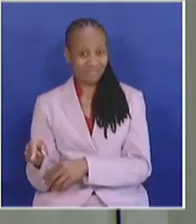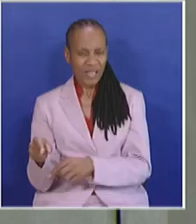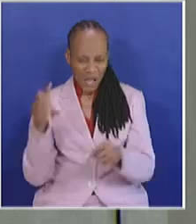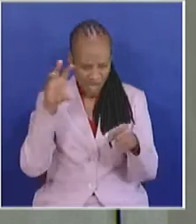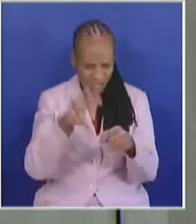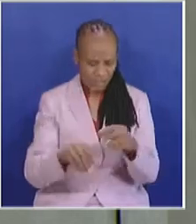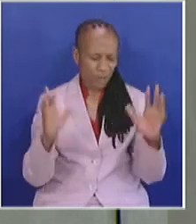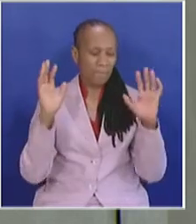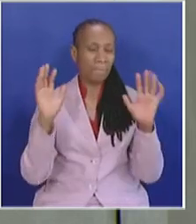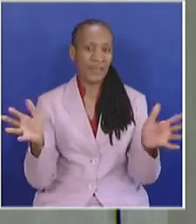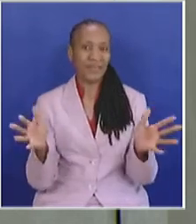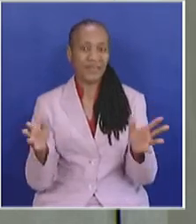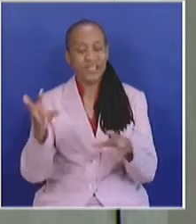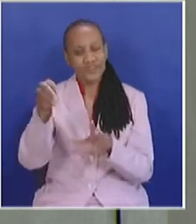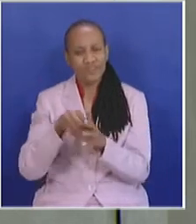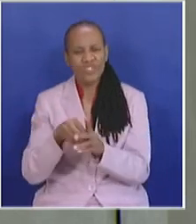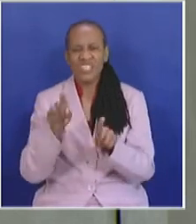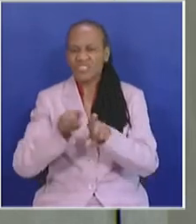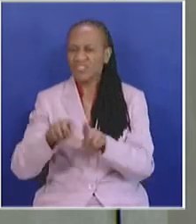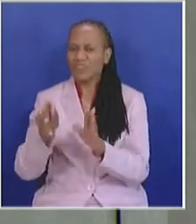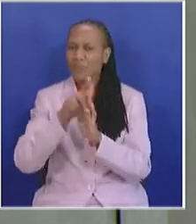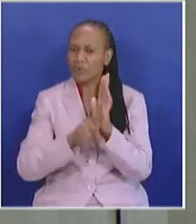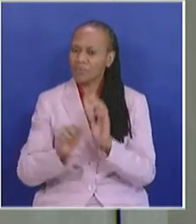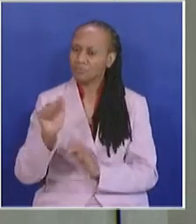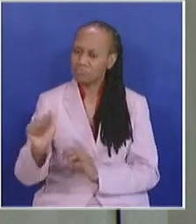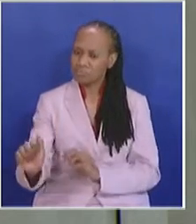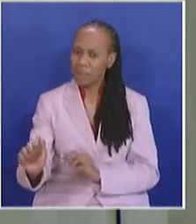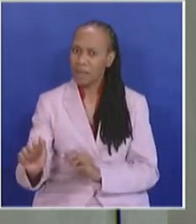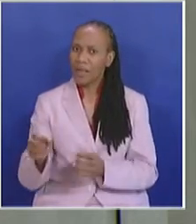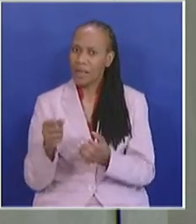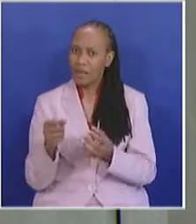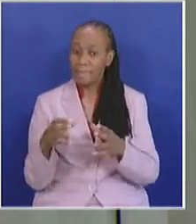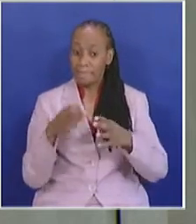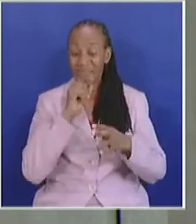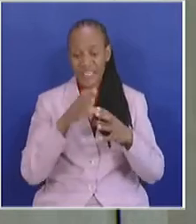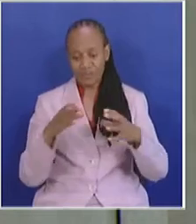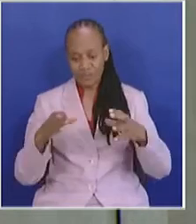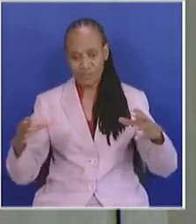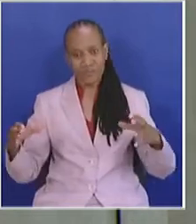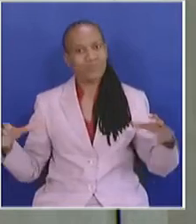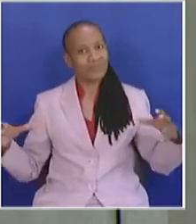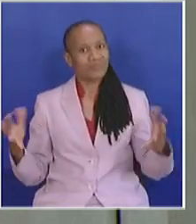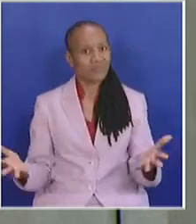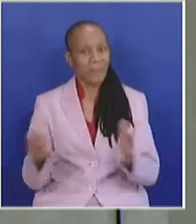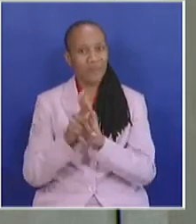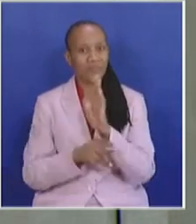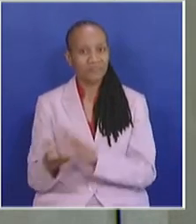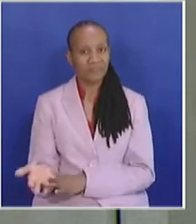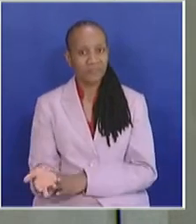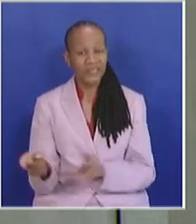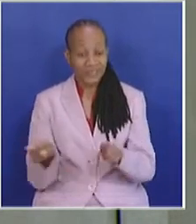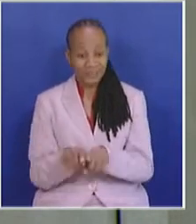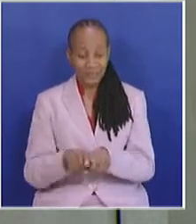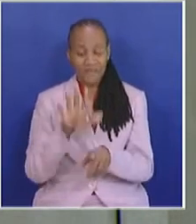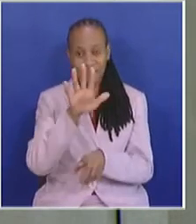achievement, including fleet renewal program and the overhaul of the rail infrastructure. An unprecedented 53